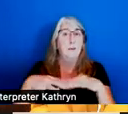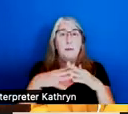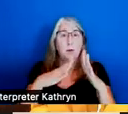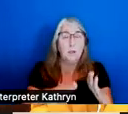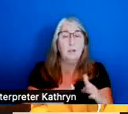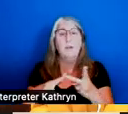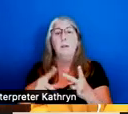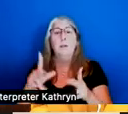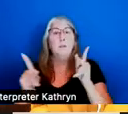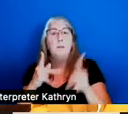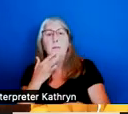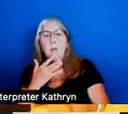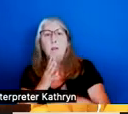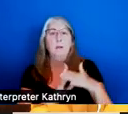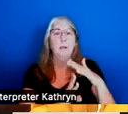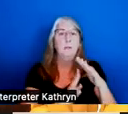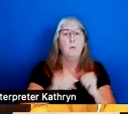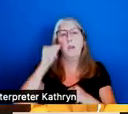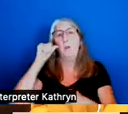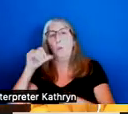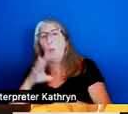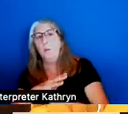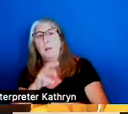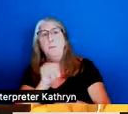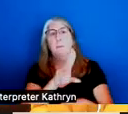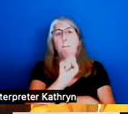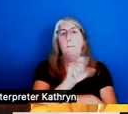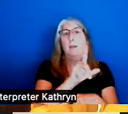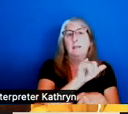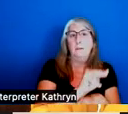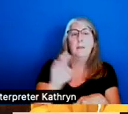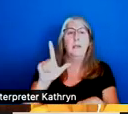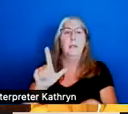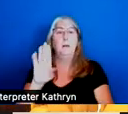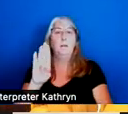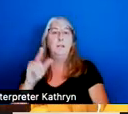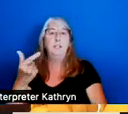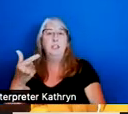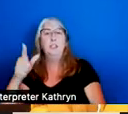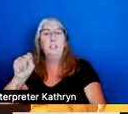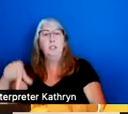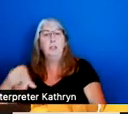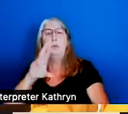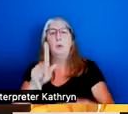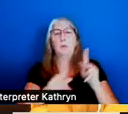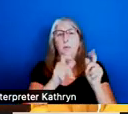color, immigrants, women, Muslims, LGBTQ, or people with